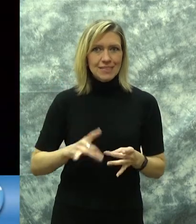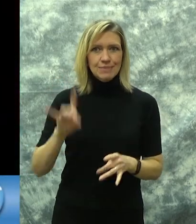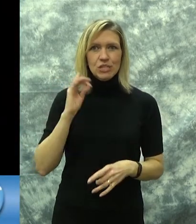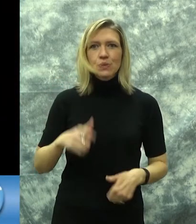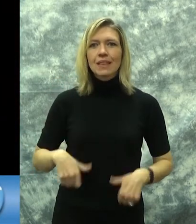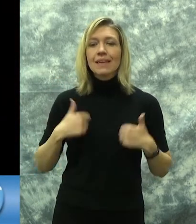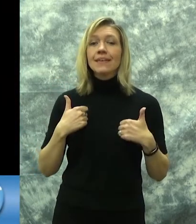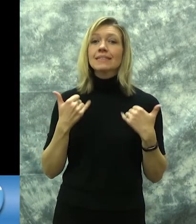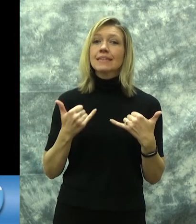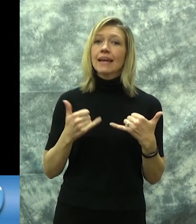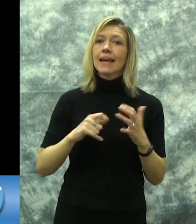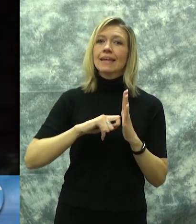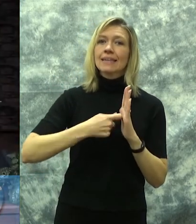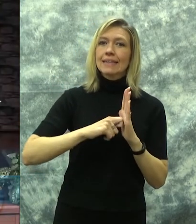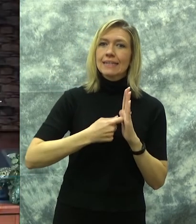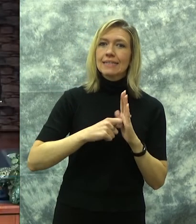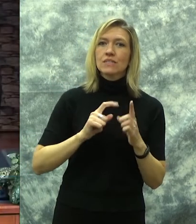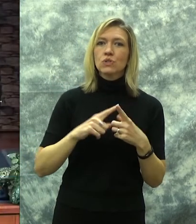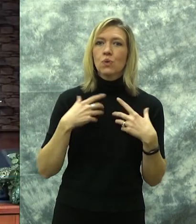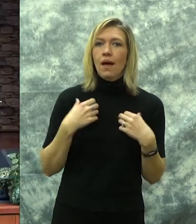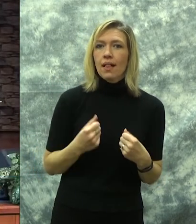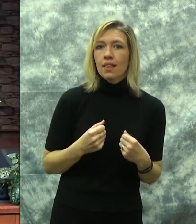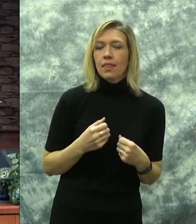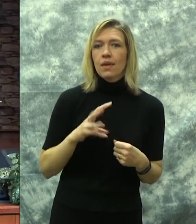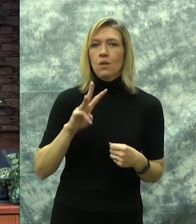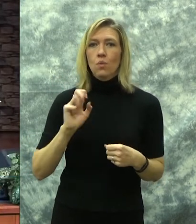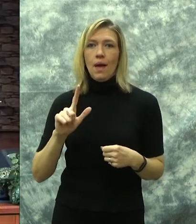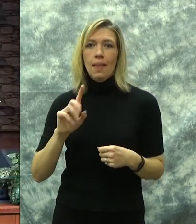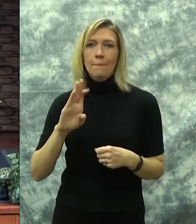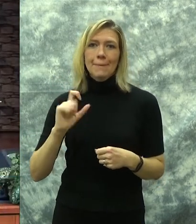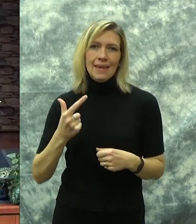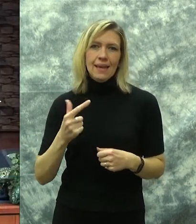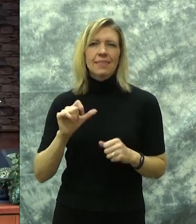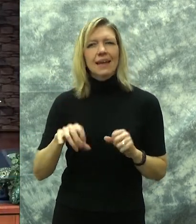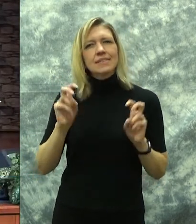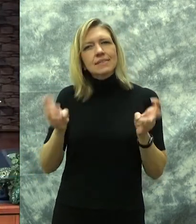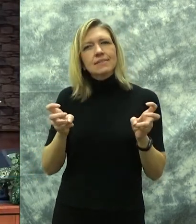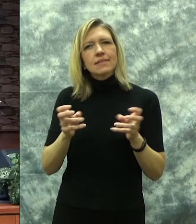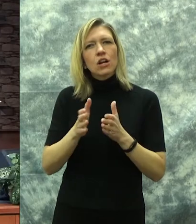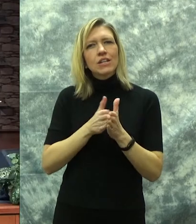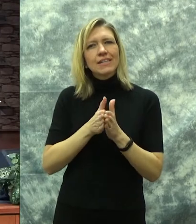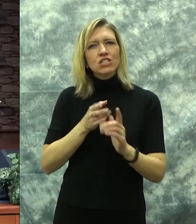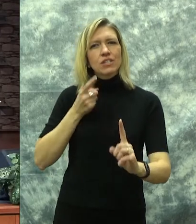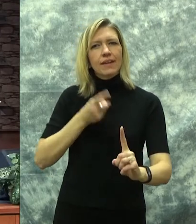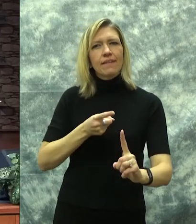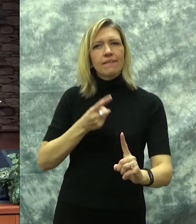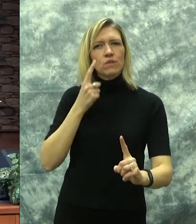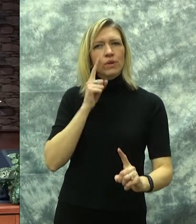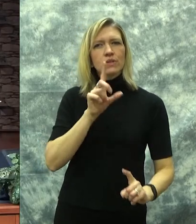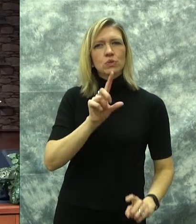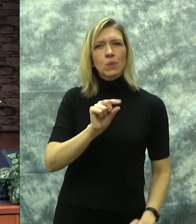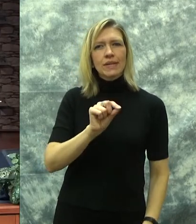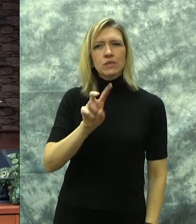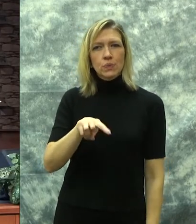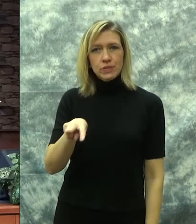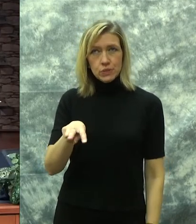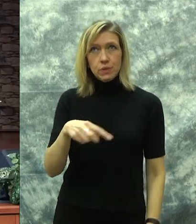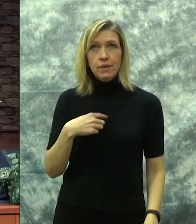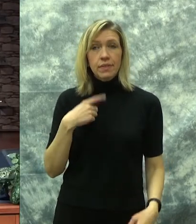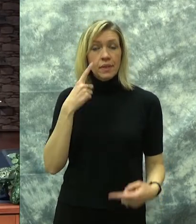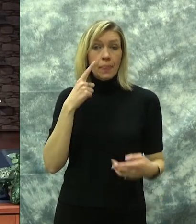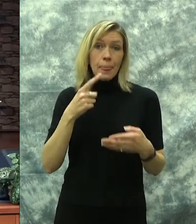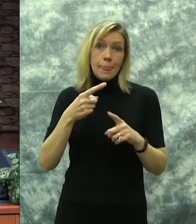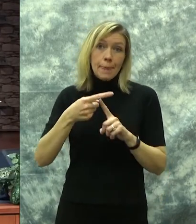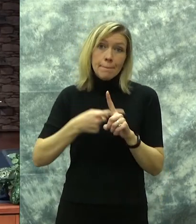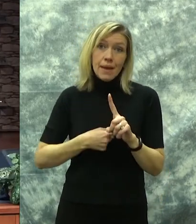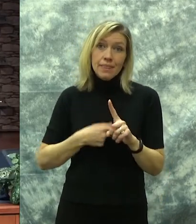and well-being, which is our initiative for 2022. And I figured, Michelle, the month is almost over, so you almost can't